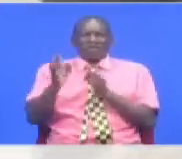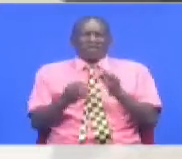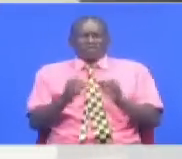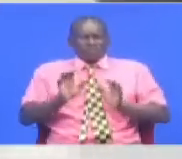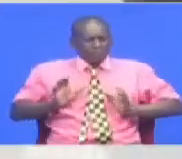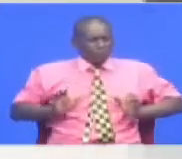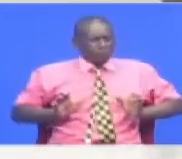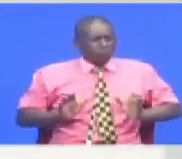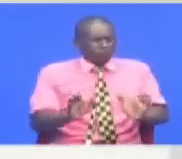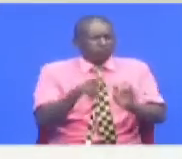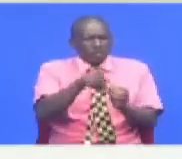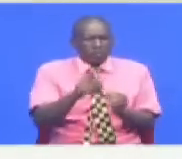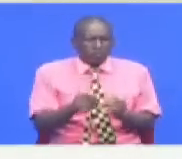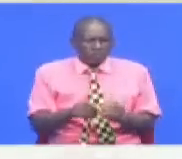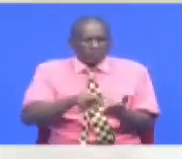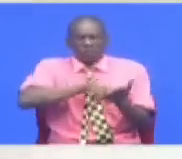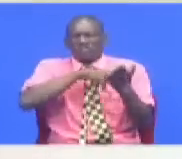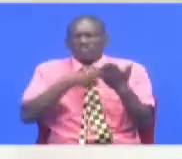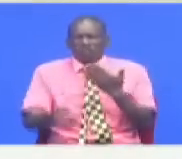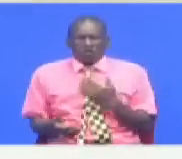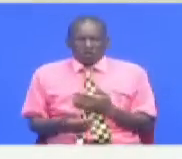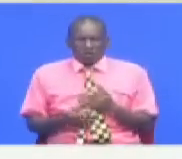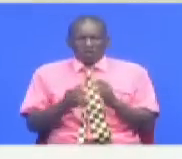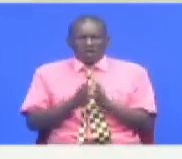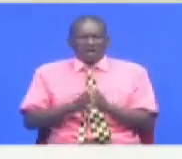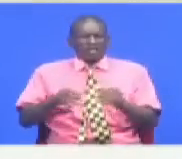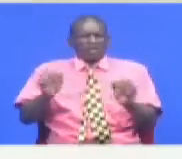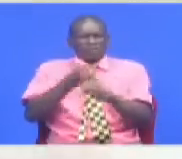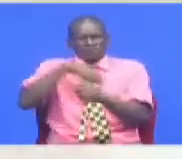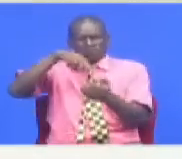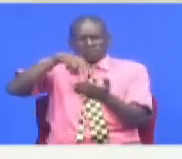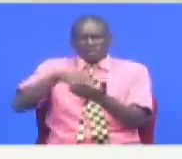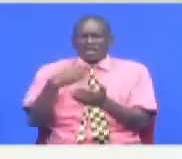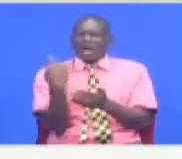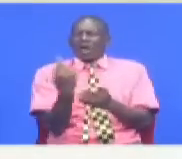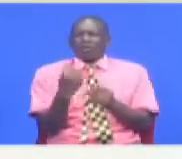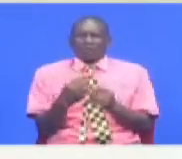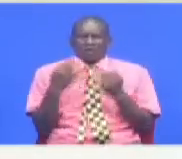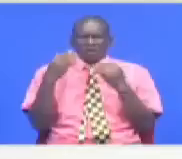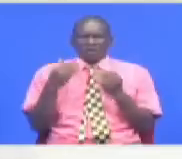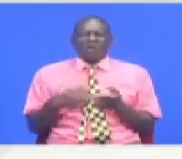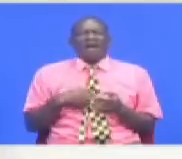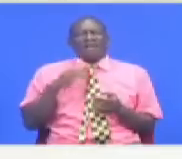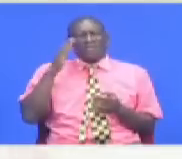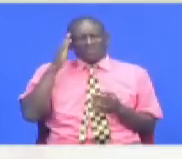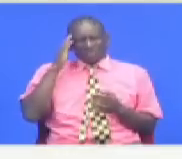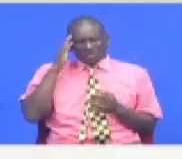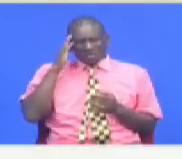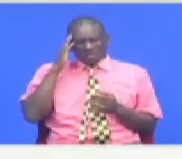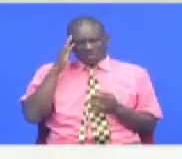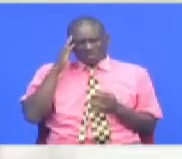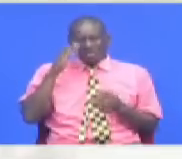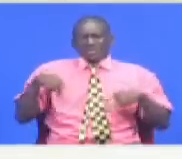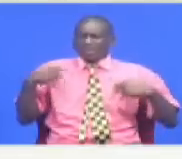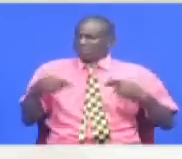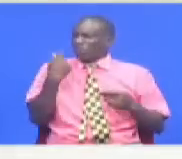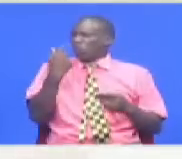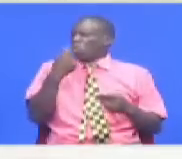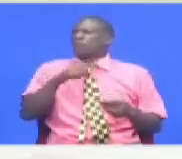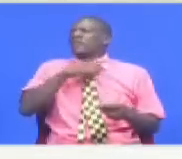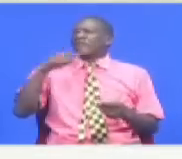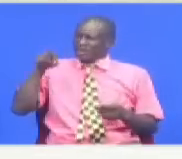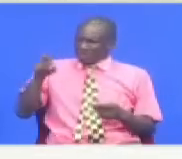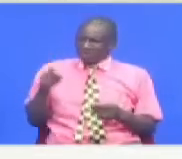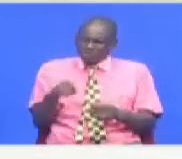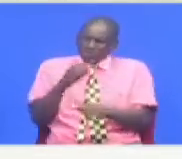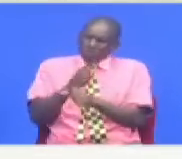push him, he will go down and he won't stand up. So I think the culprits